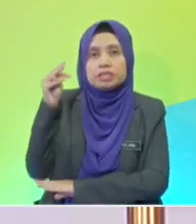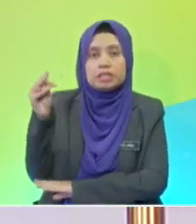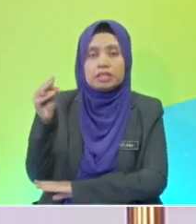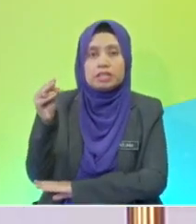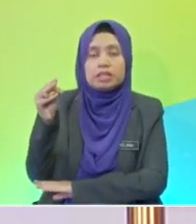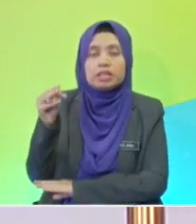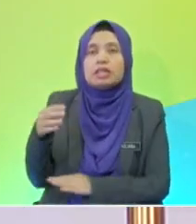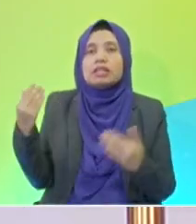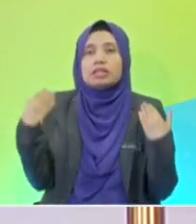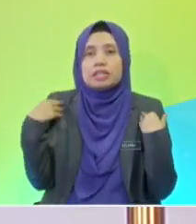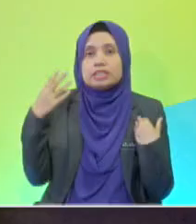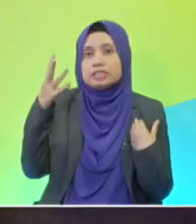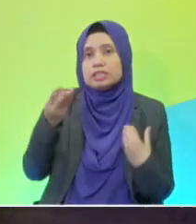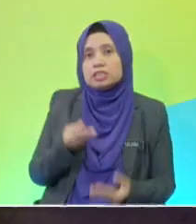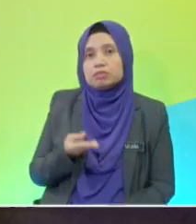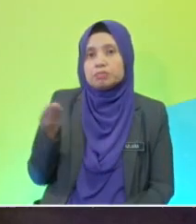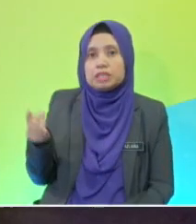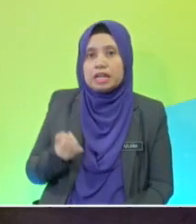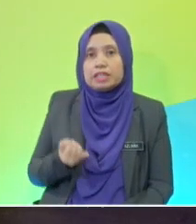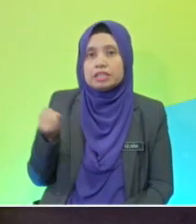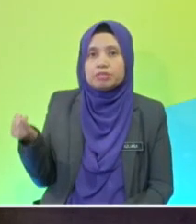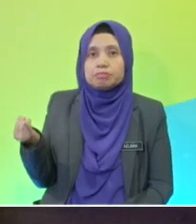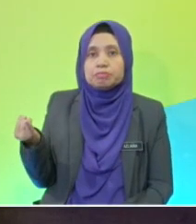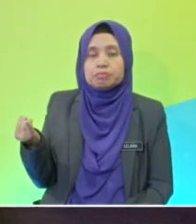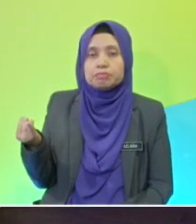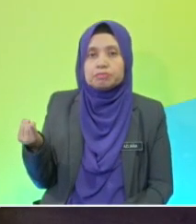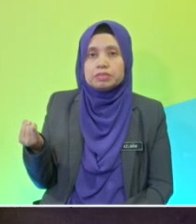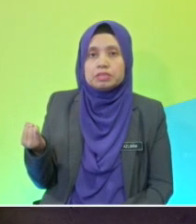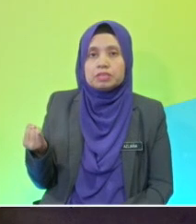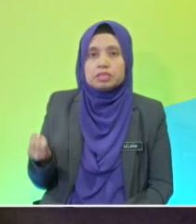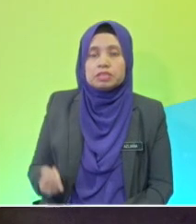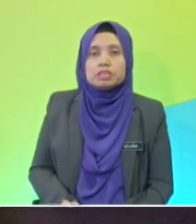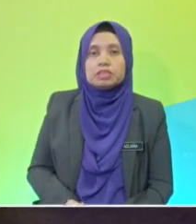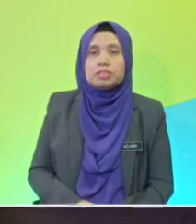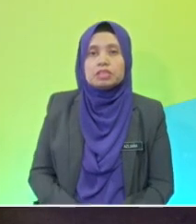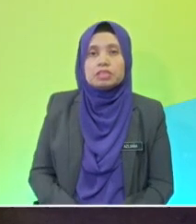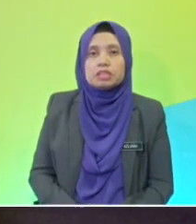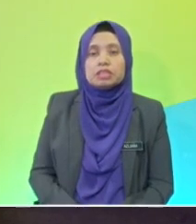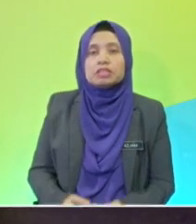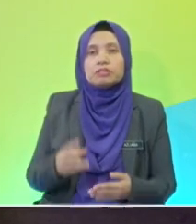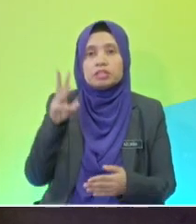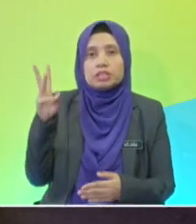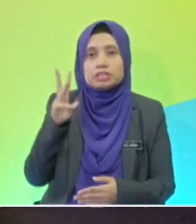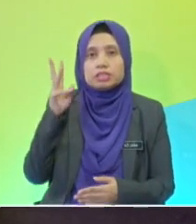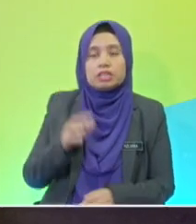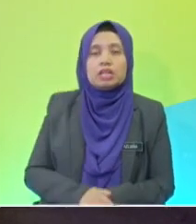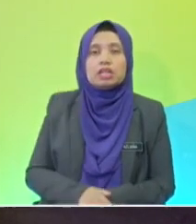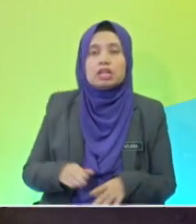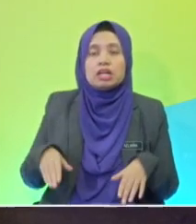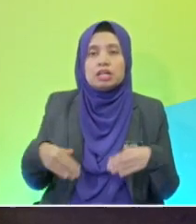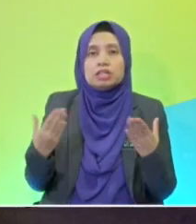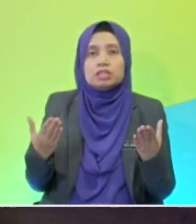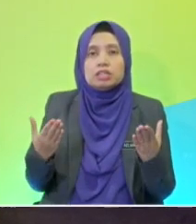find 6 things. Items, 6 All right, things. and they will actually bury the items on Wednesday. But how about the